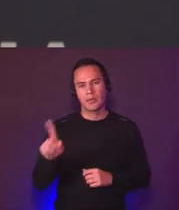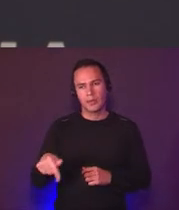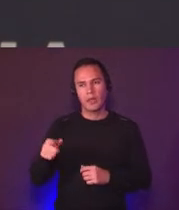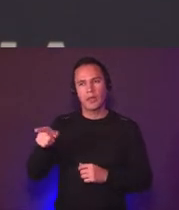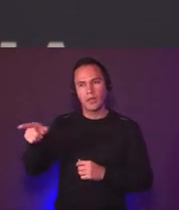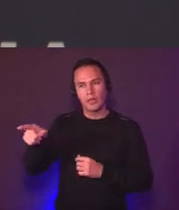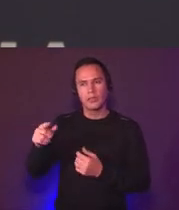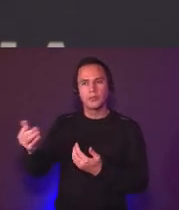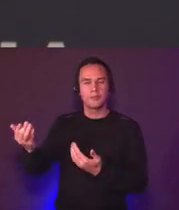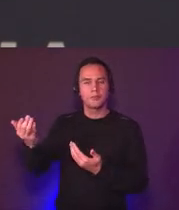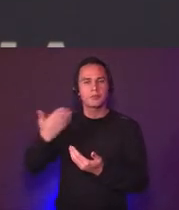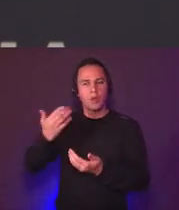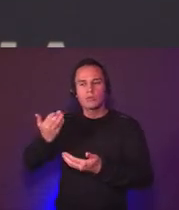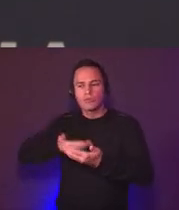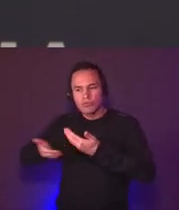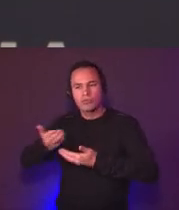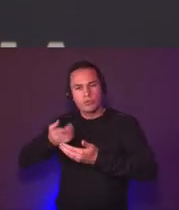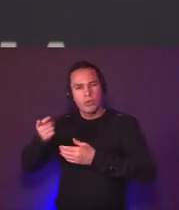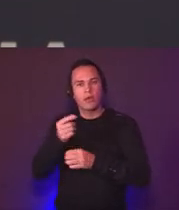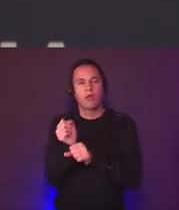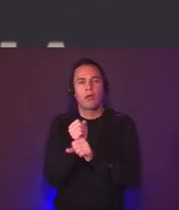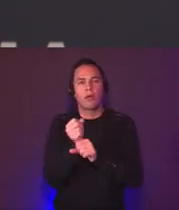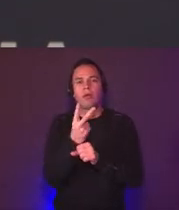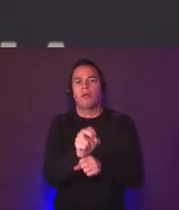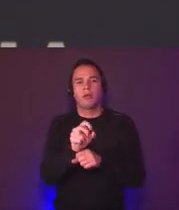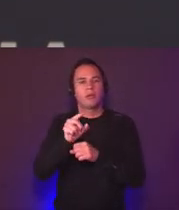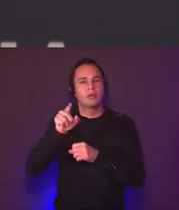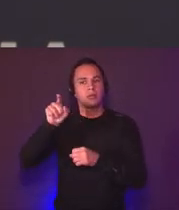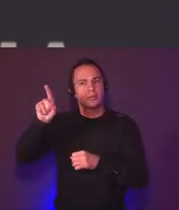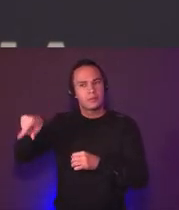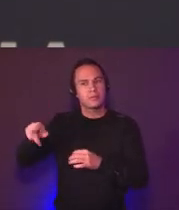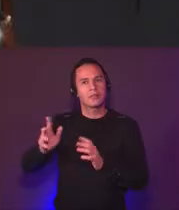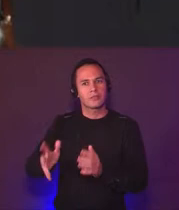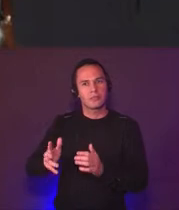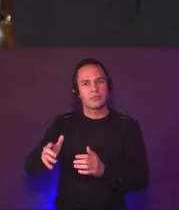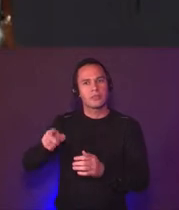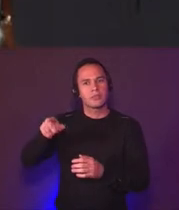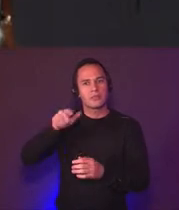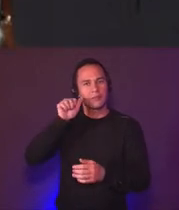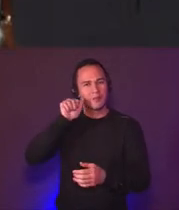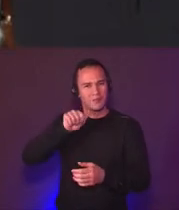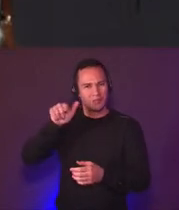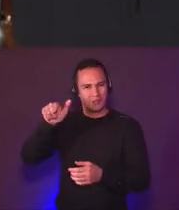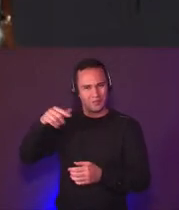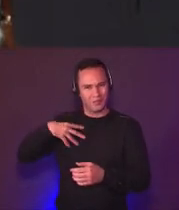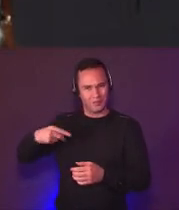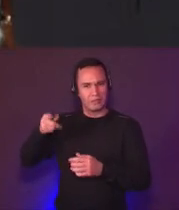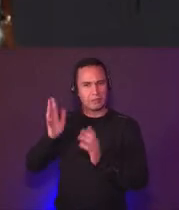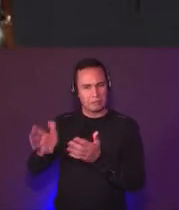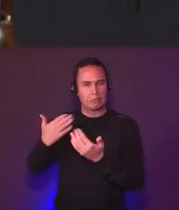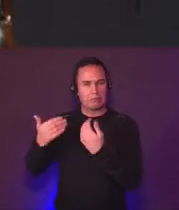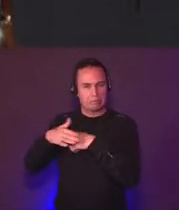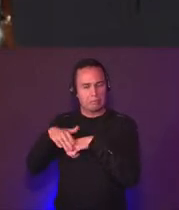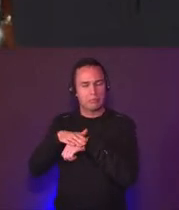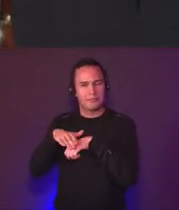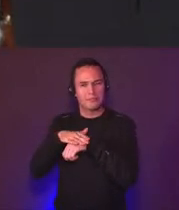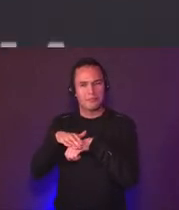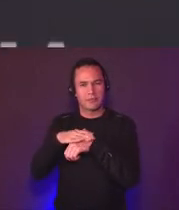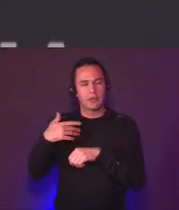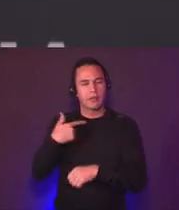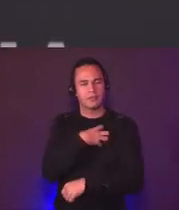shake hands. I shook Melissa's hands so many times since yesterday that I'm sending enough